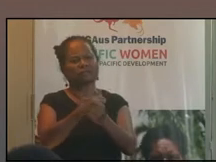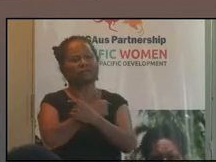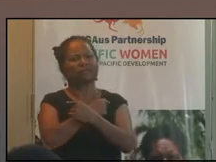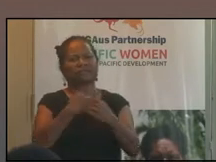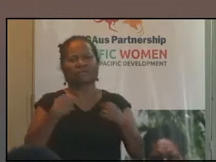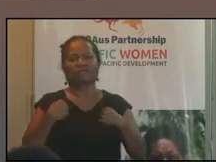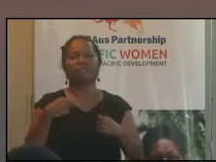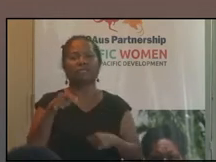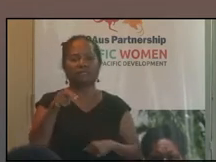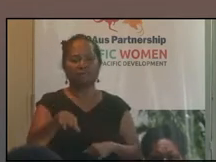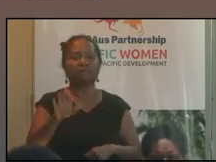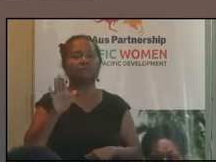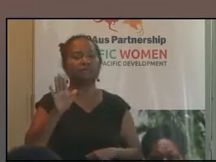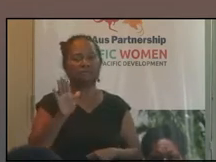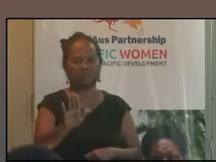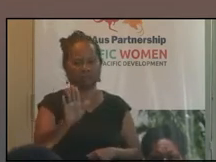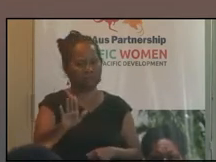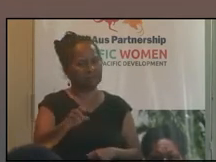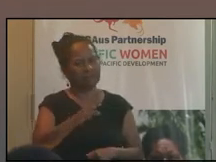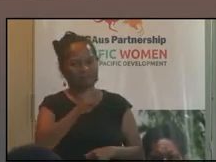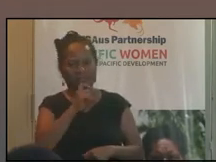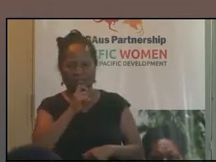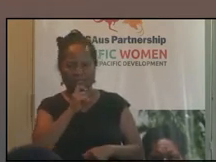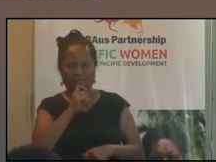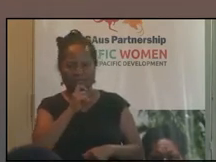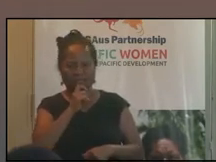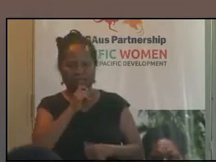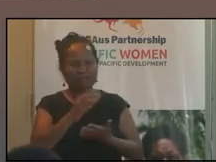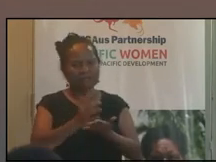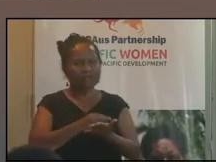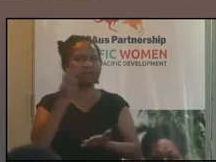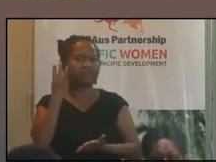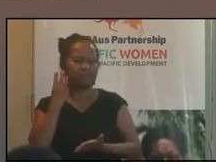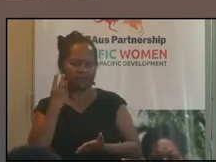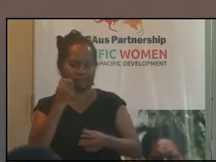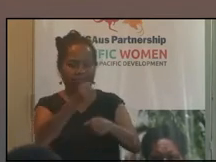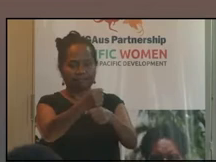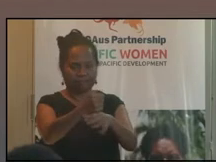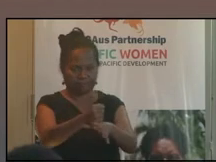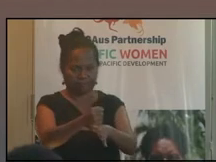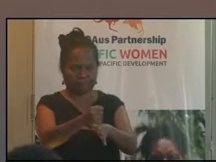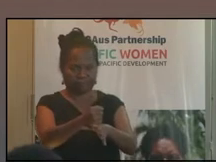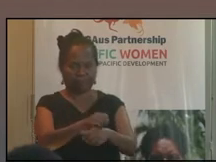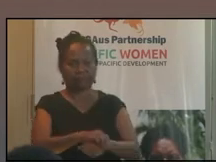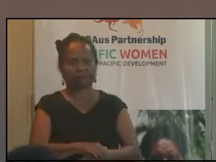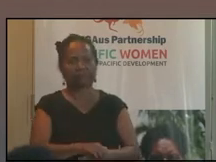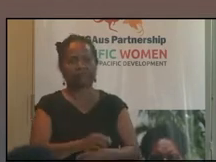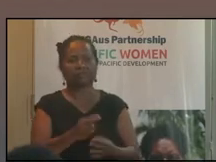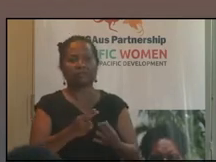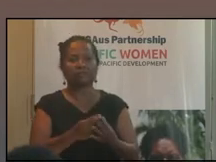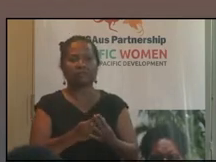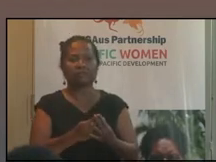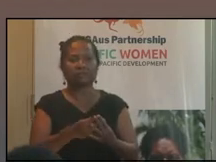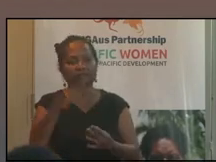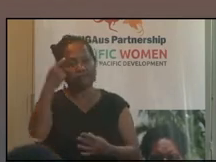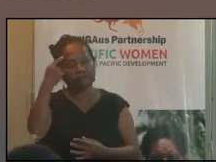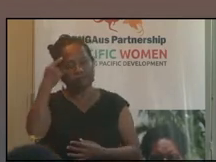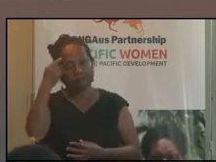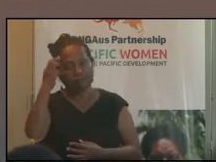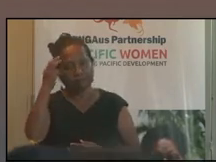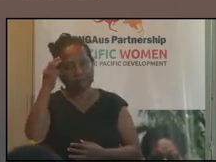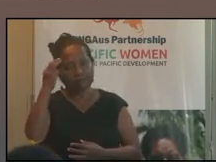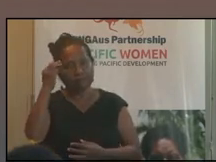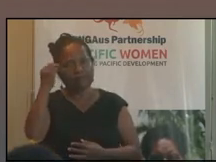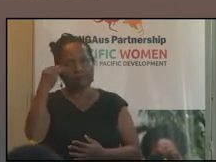to stop this petty jealousy and get women into parliament. With the backing of the Prime Minister of the five